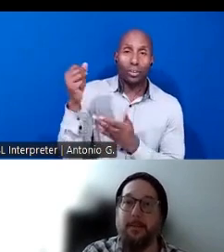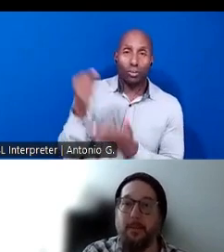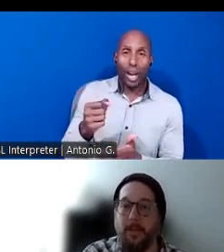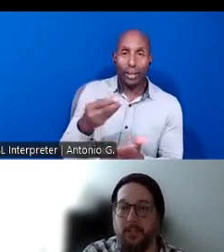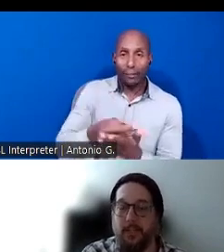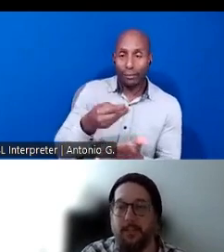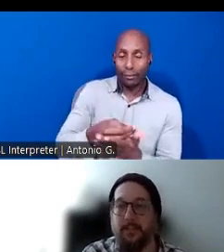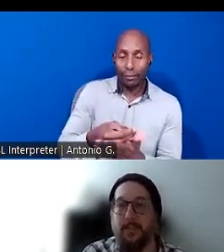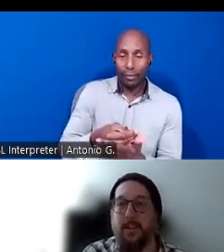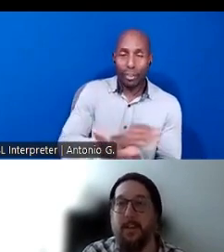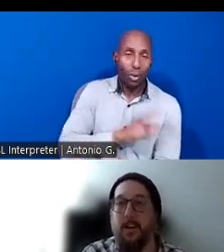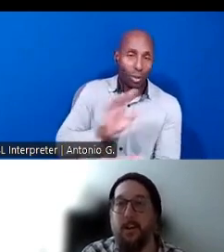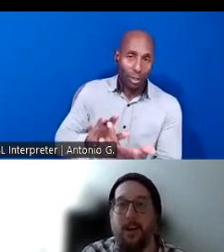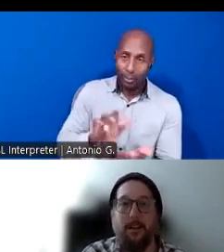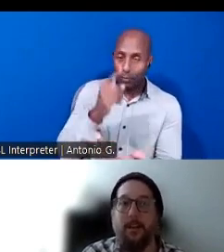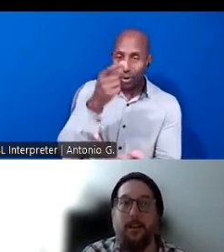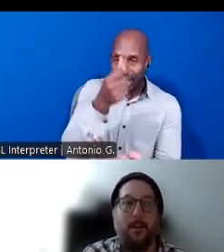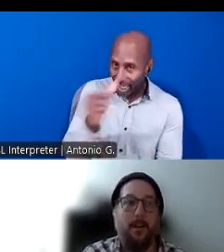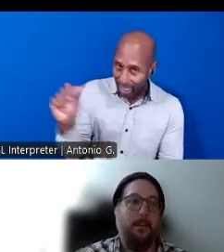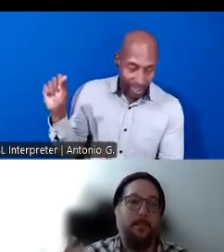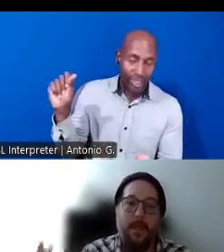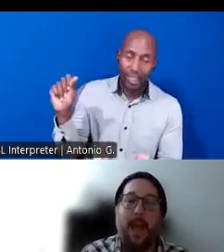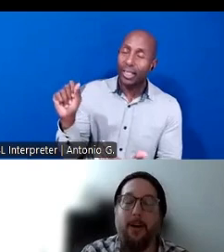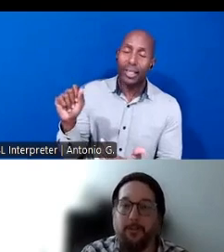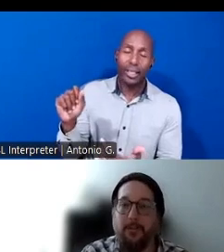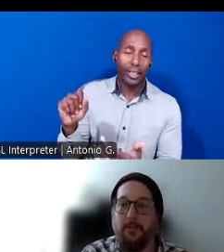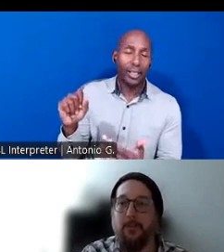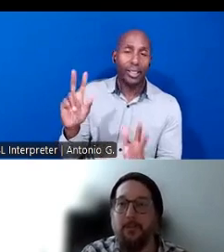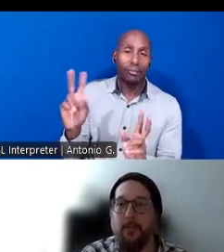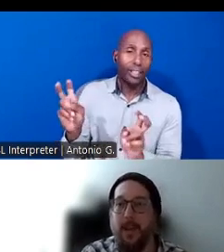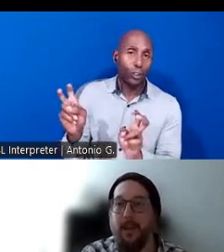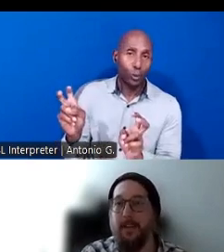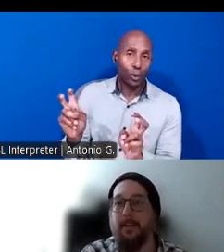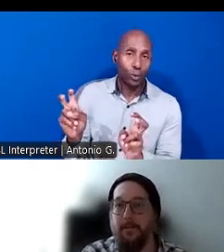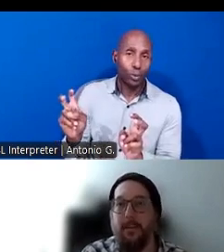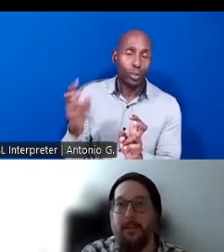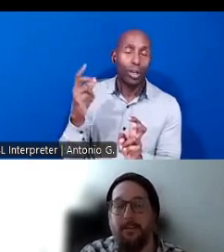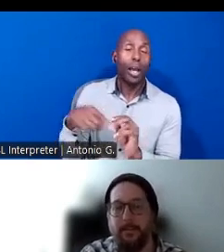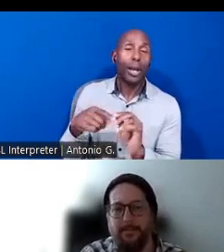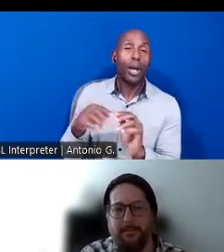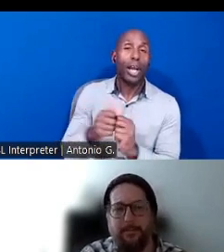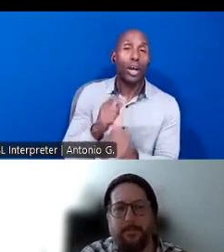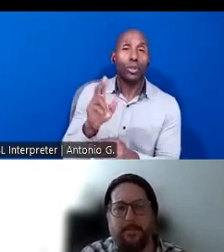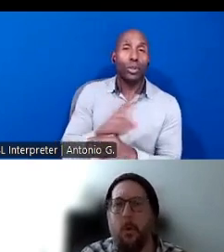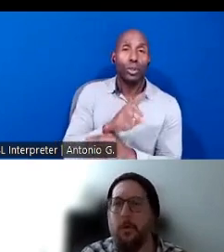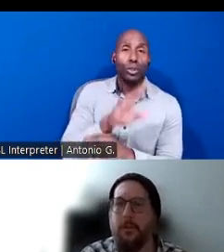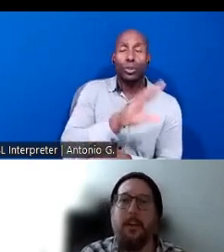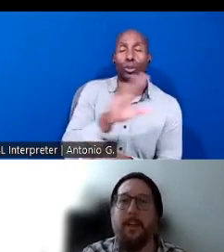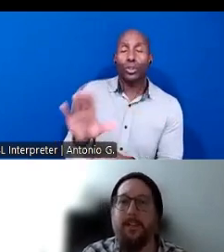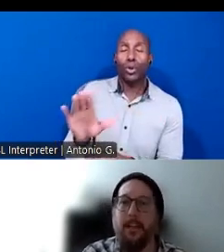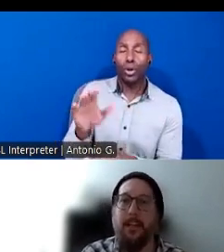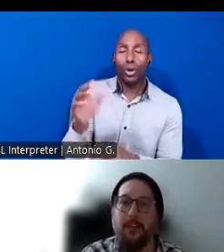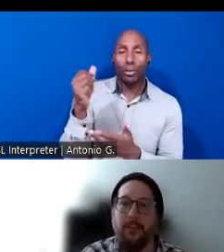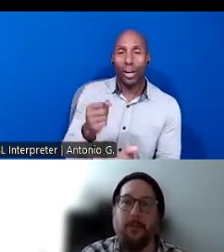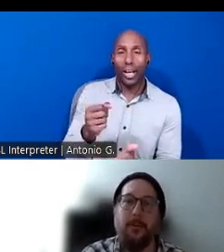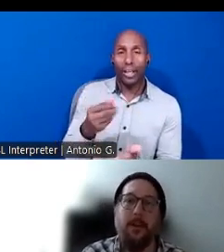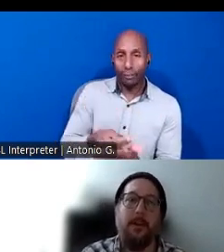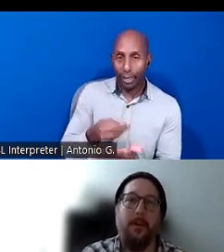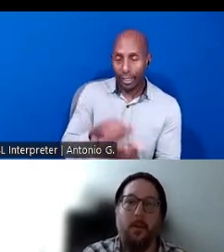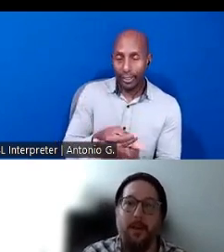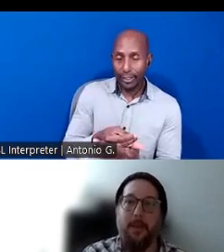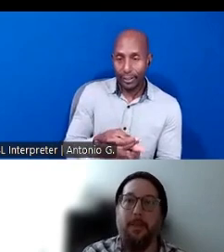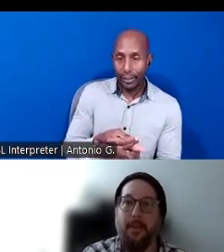kind of stipulations on how to use your grant and grant funds, or if you're going to have any